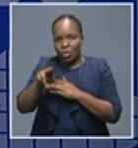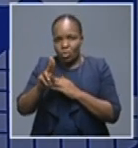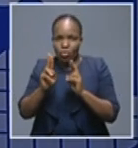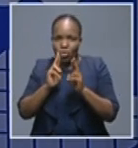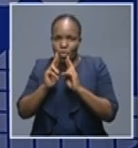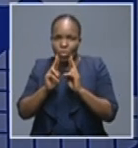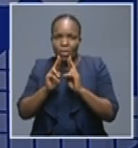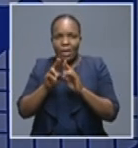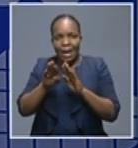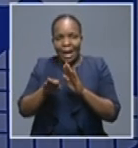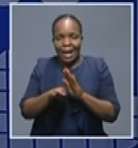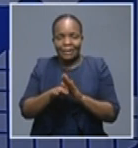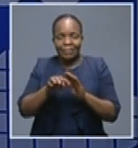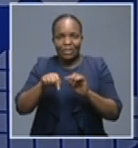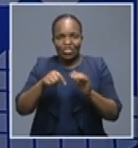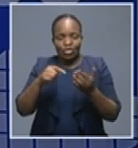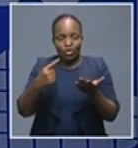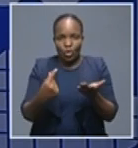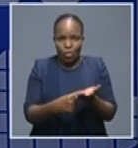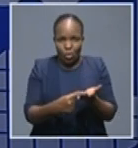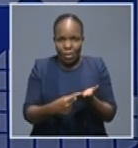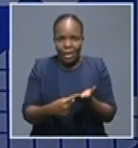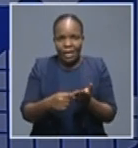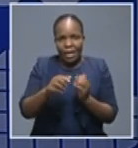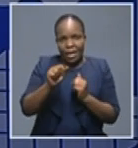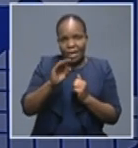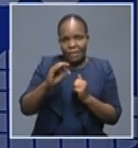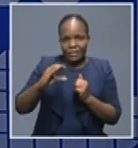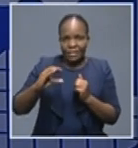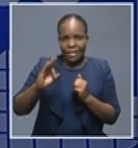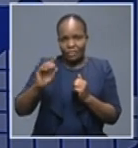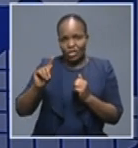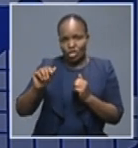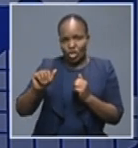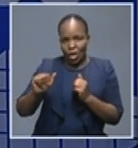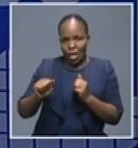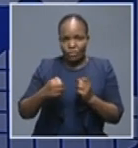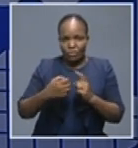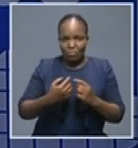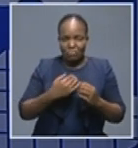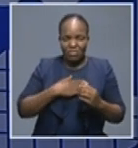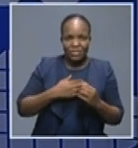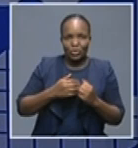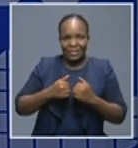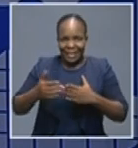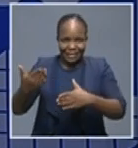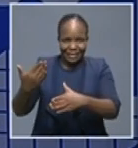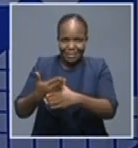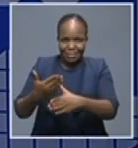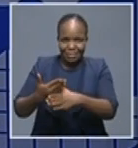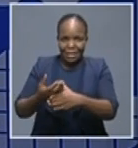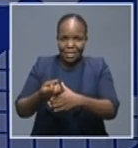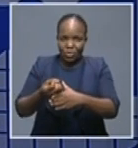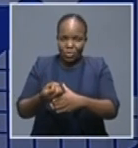dialogue was held under the theme AfCFTA From Ambition to Action, Delivering Prosperity Through